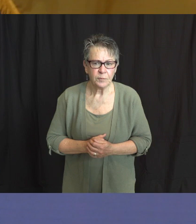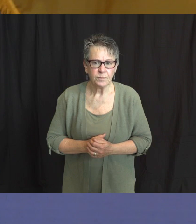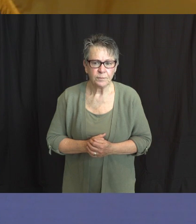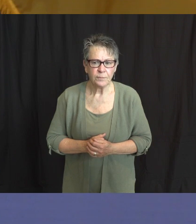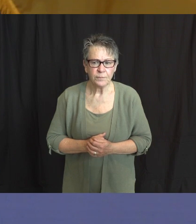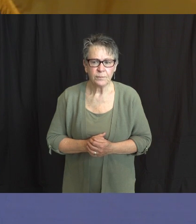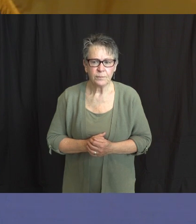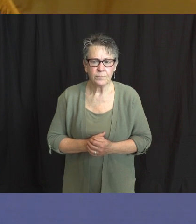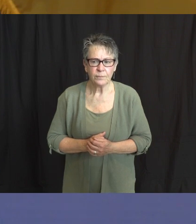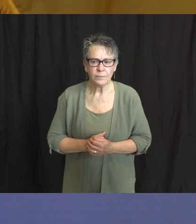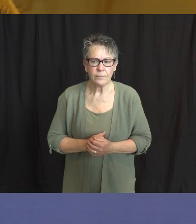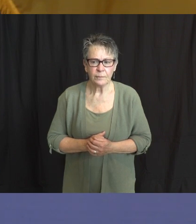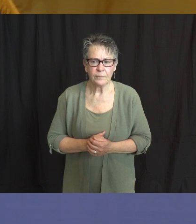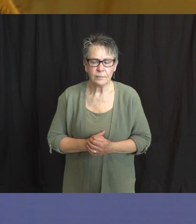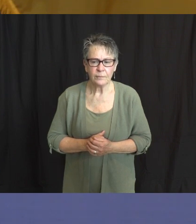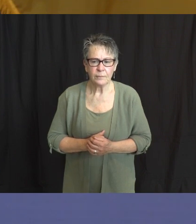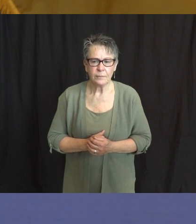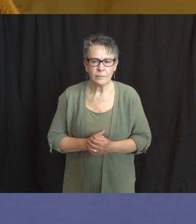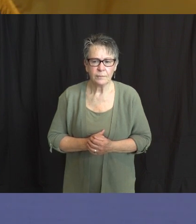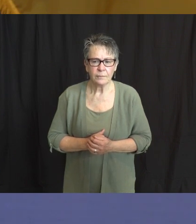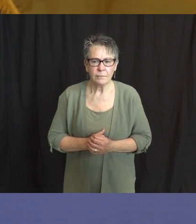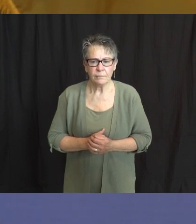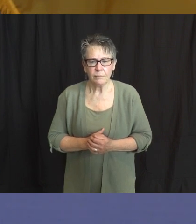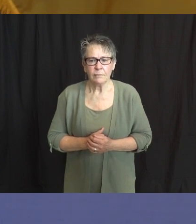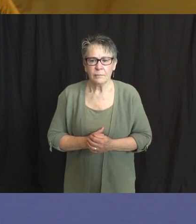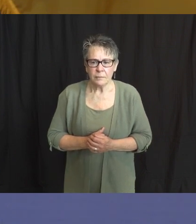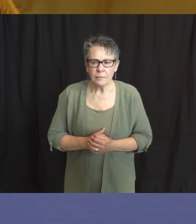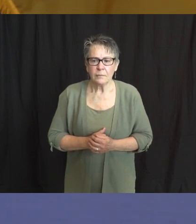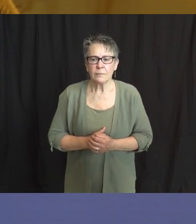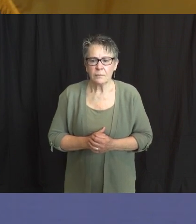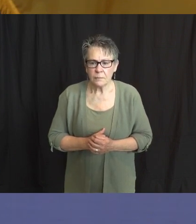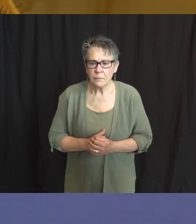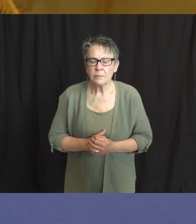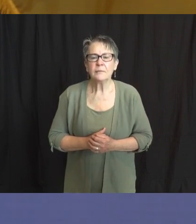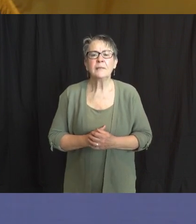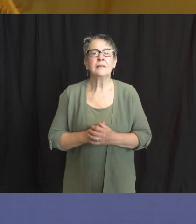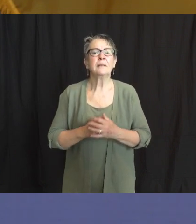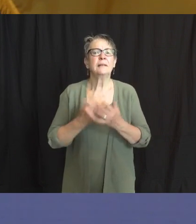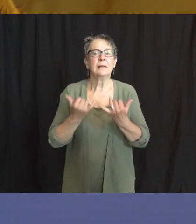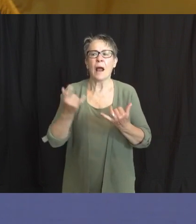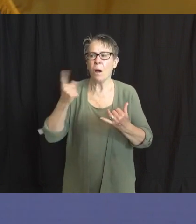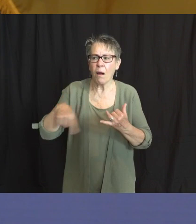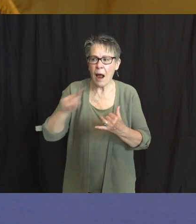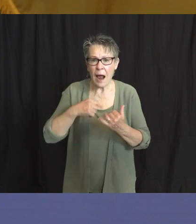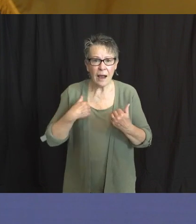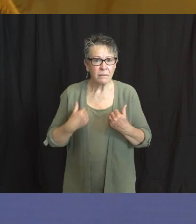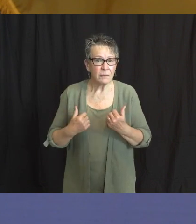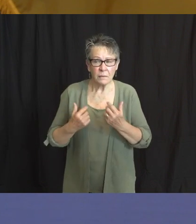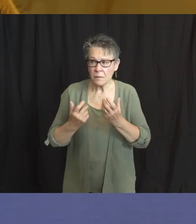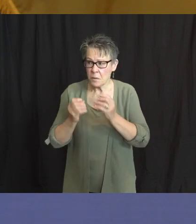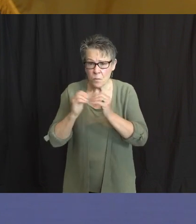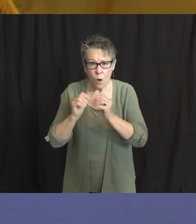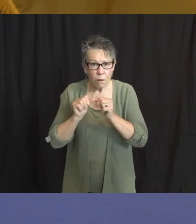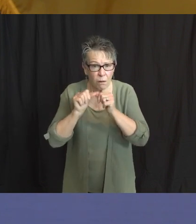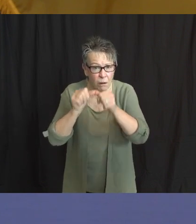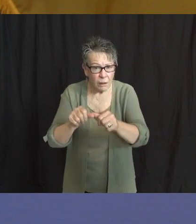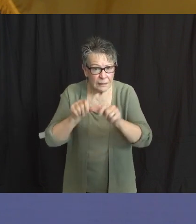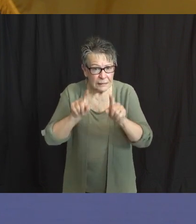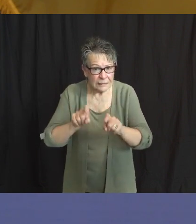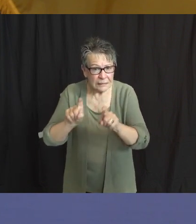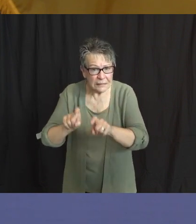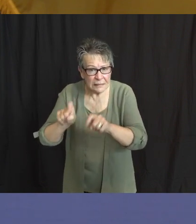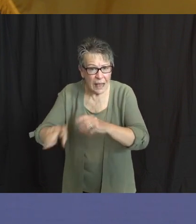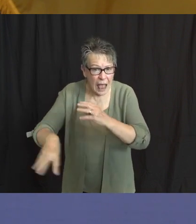testing, along with vulnerable populations like long-term care facilities. To help long-term care facilities meet the